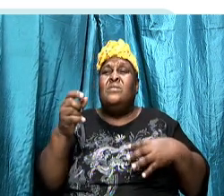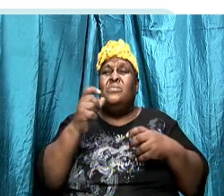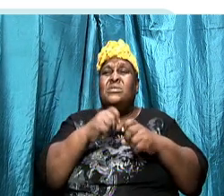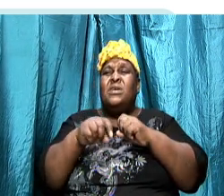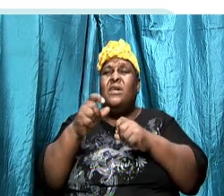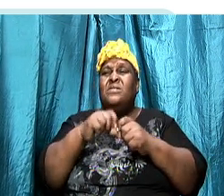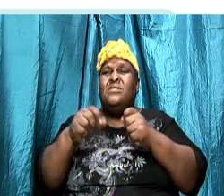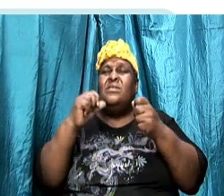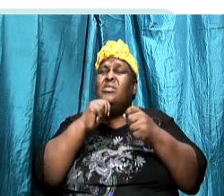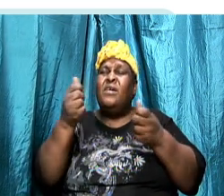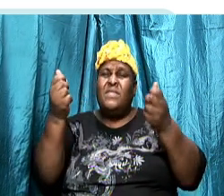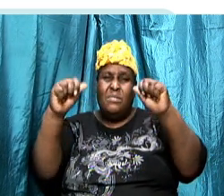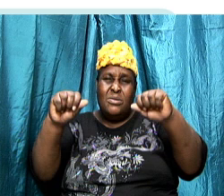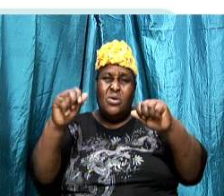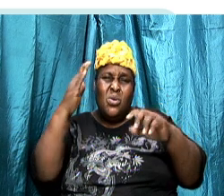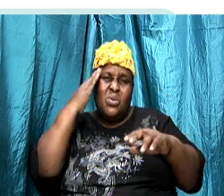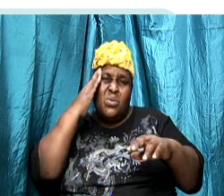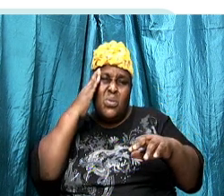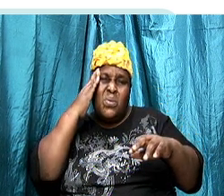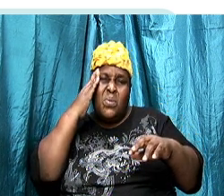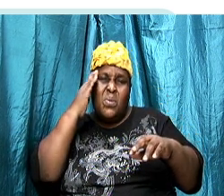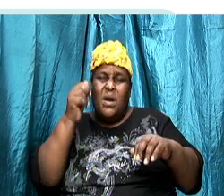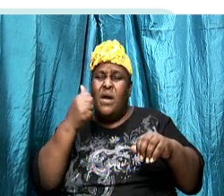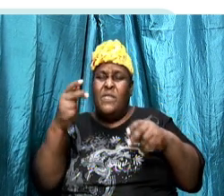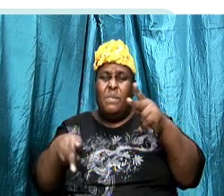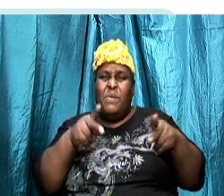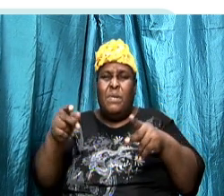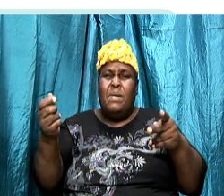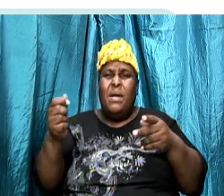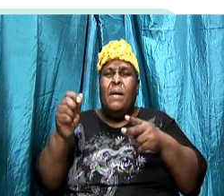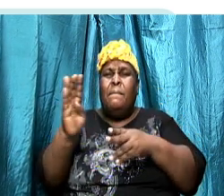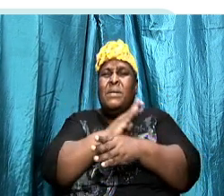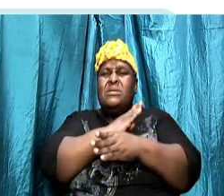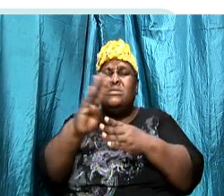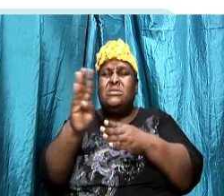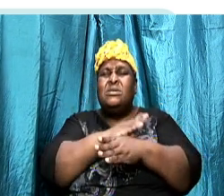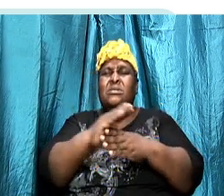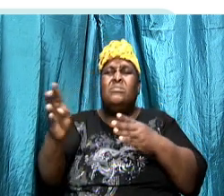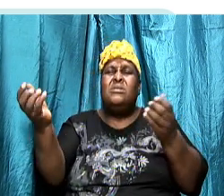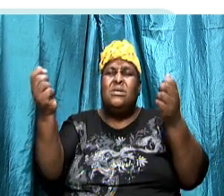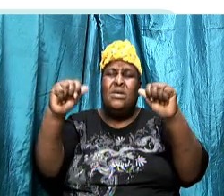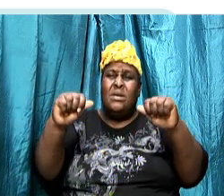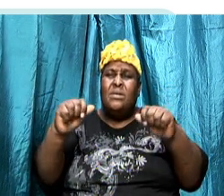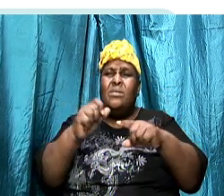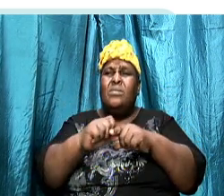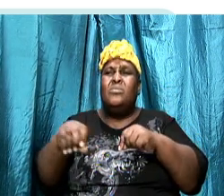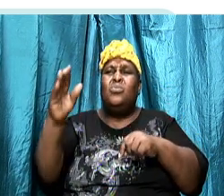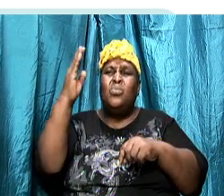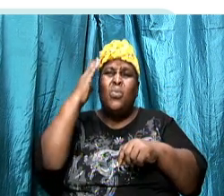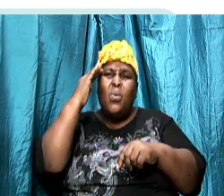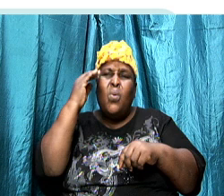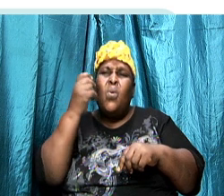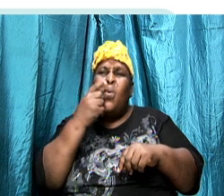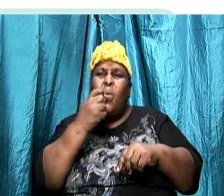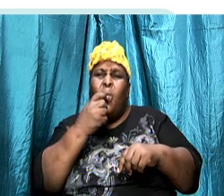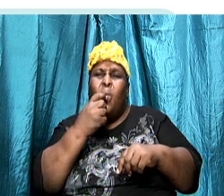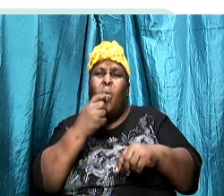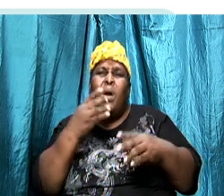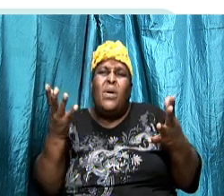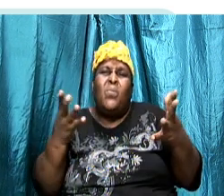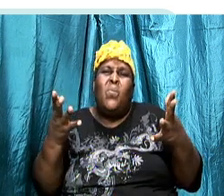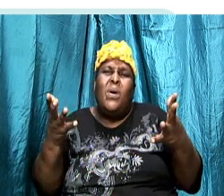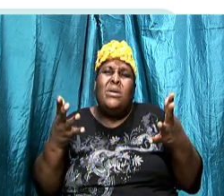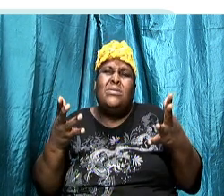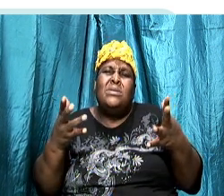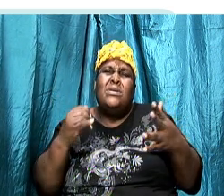the ability to know other people's business, but it is the ability to know who or what is